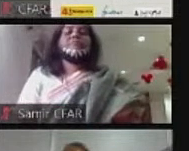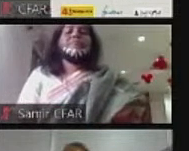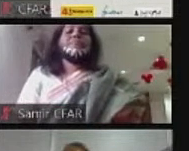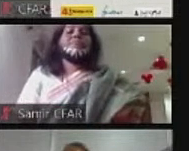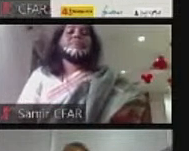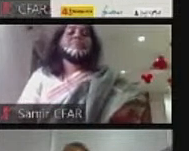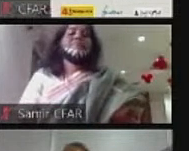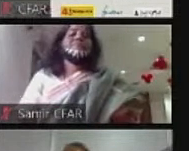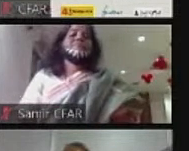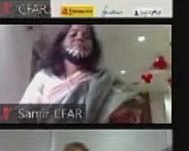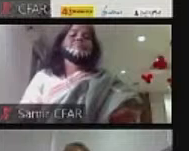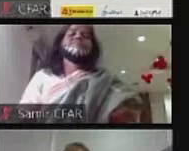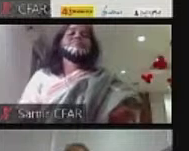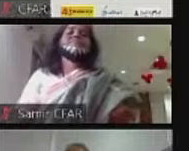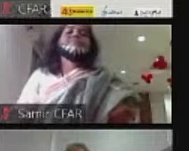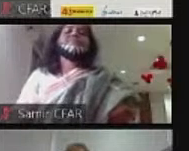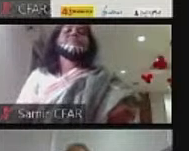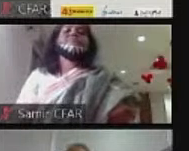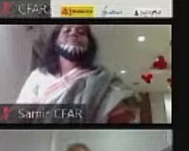they should,